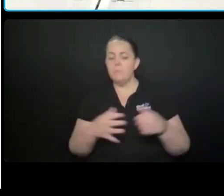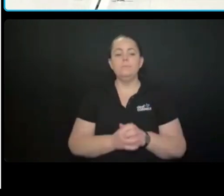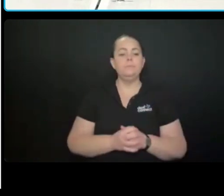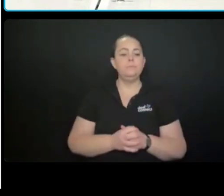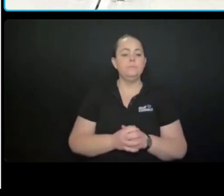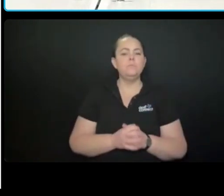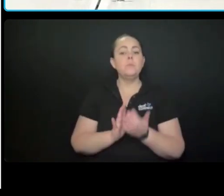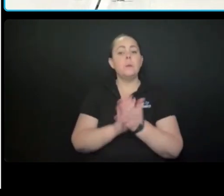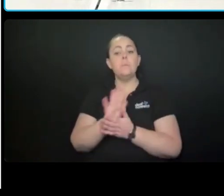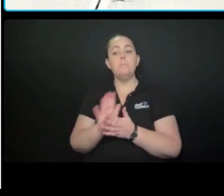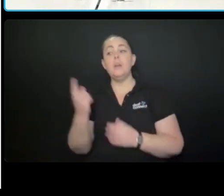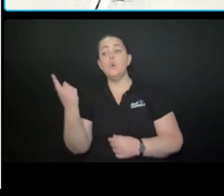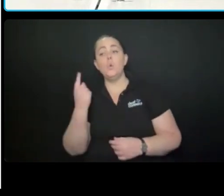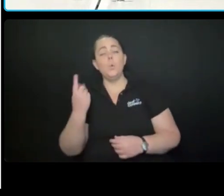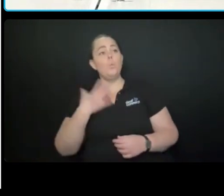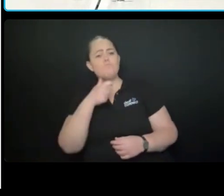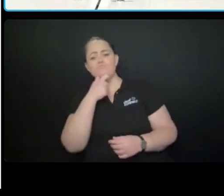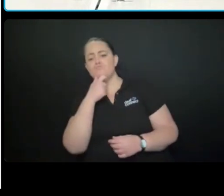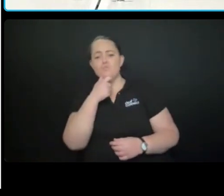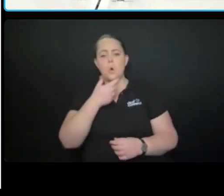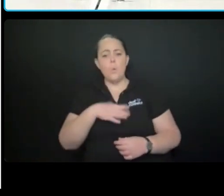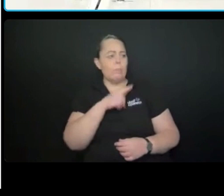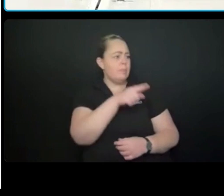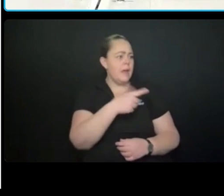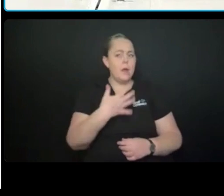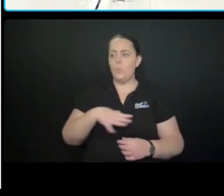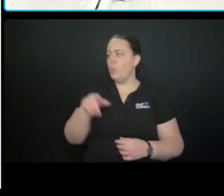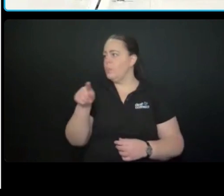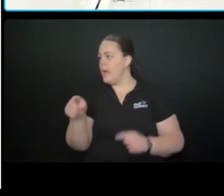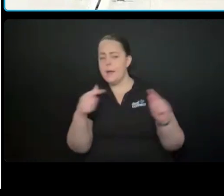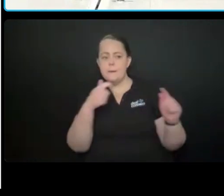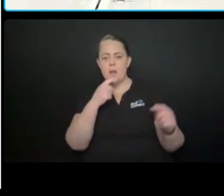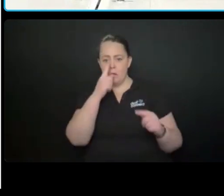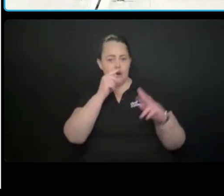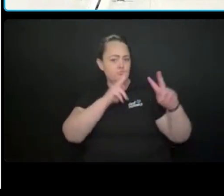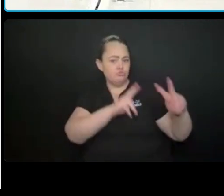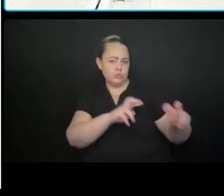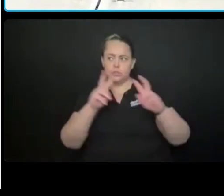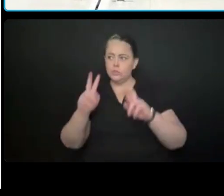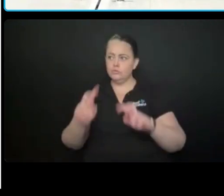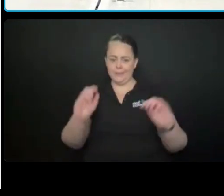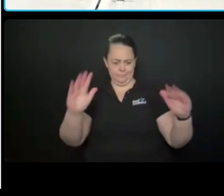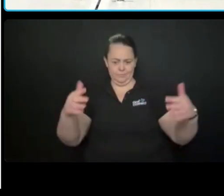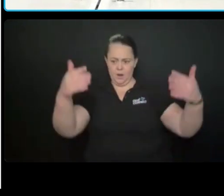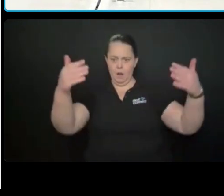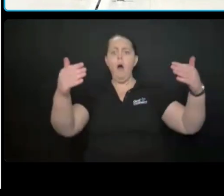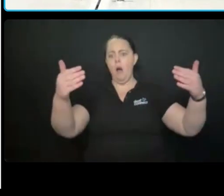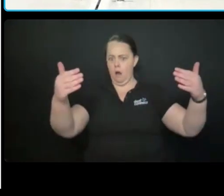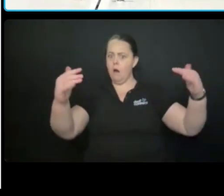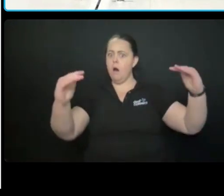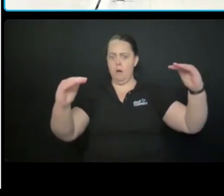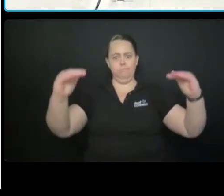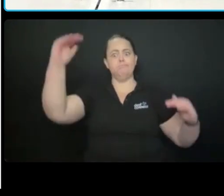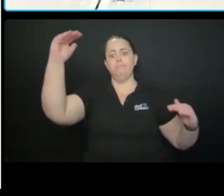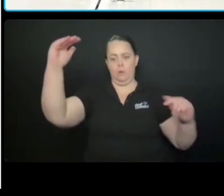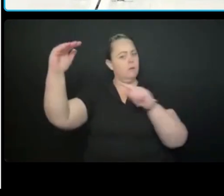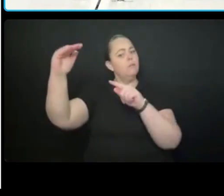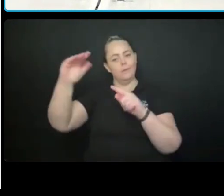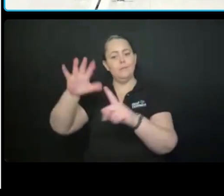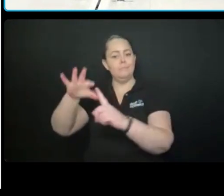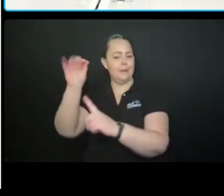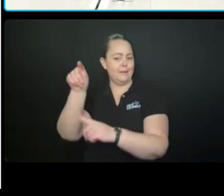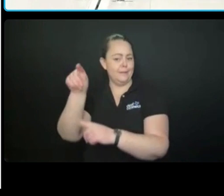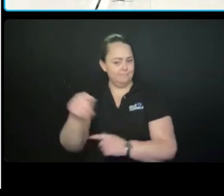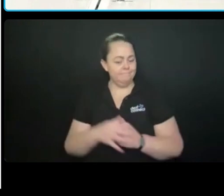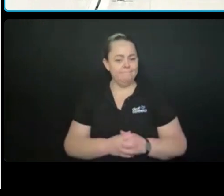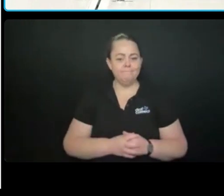around half of providers who already measure a number of these and more through third-party benchmarking companies. And a key point I